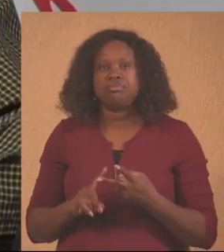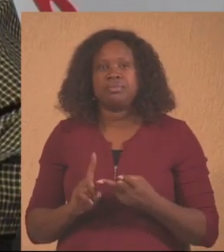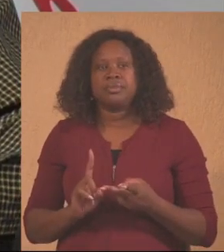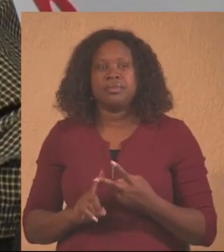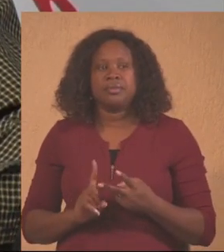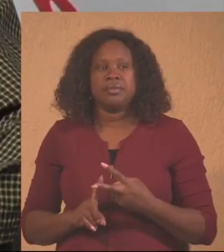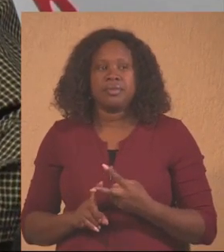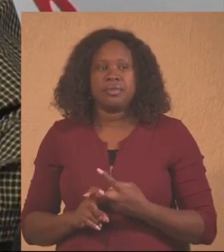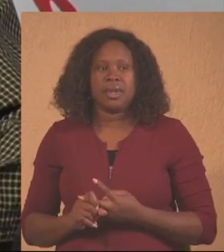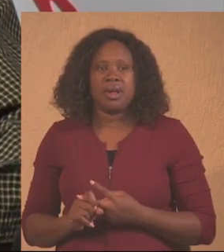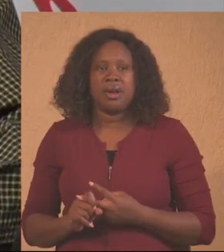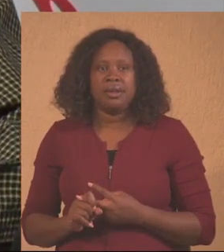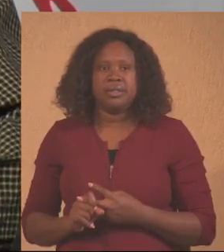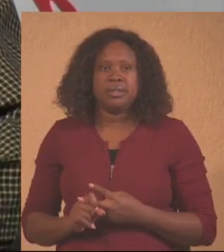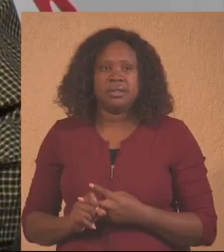coming into the country.